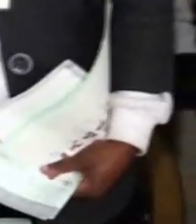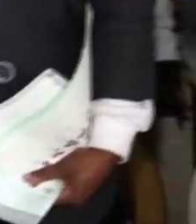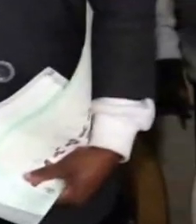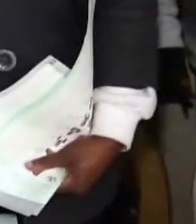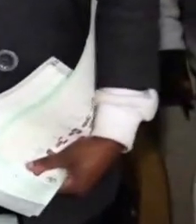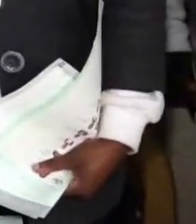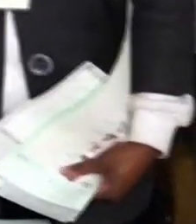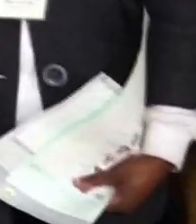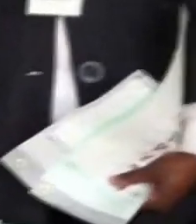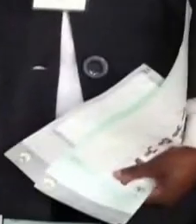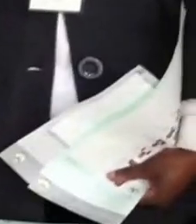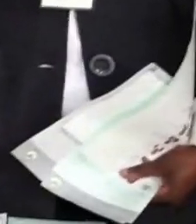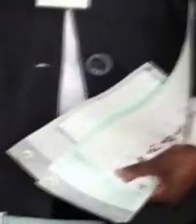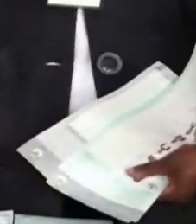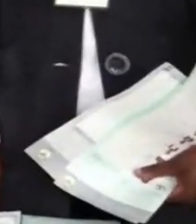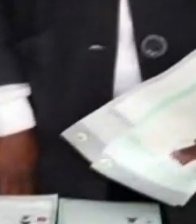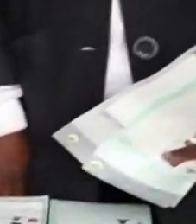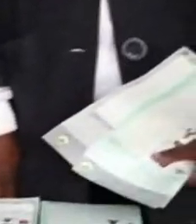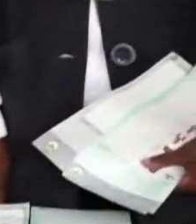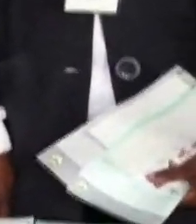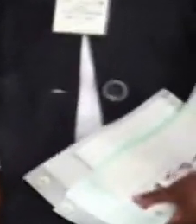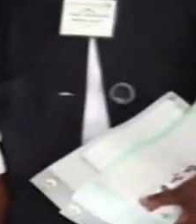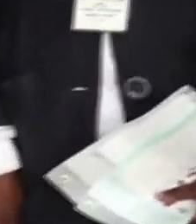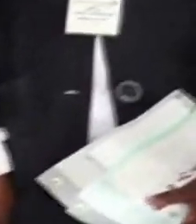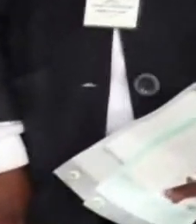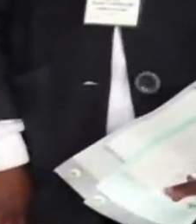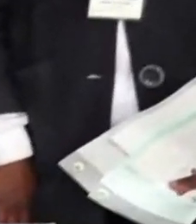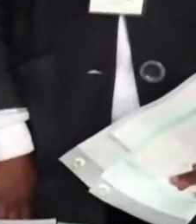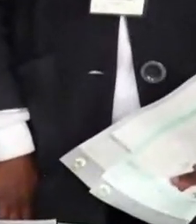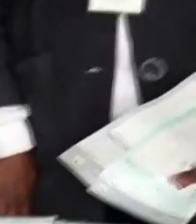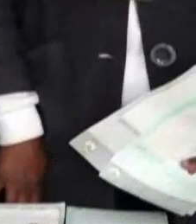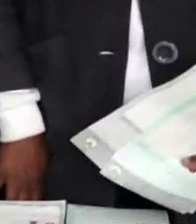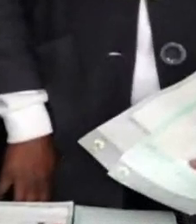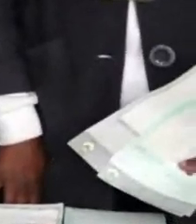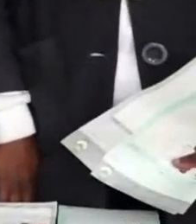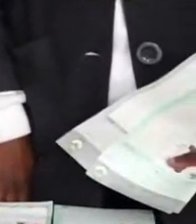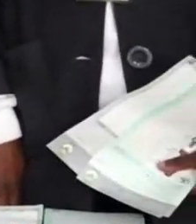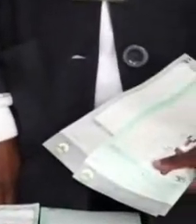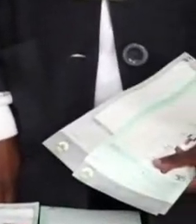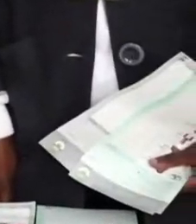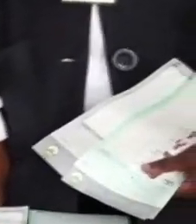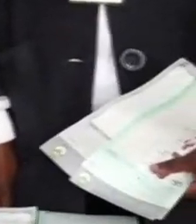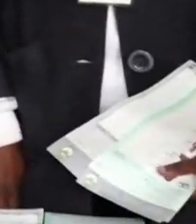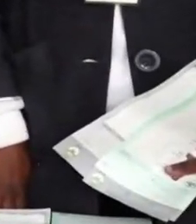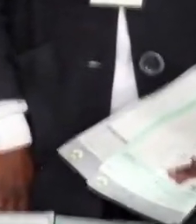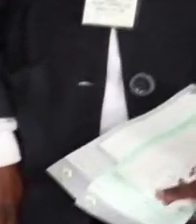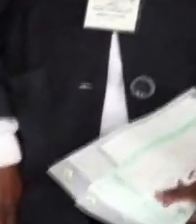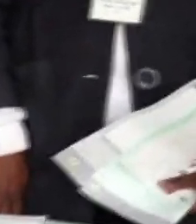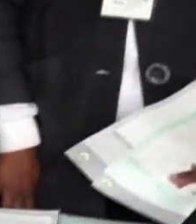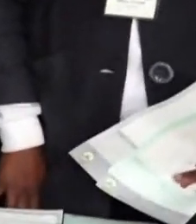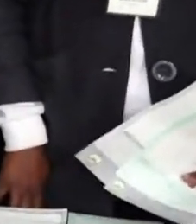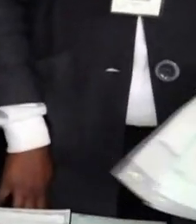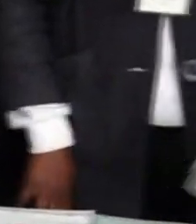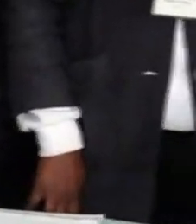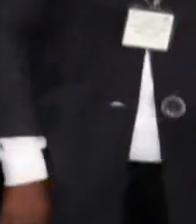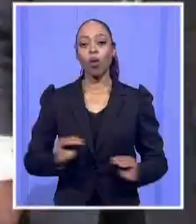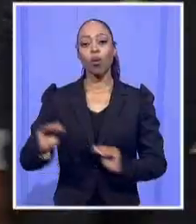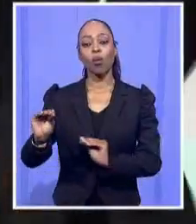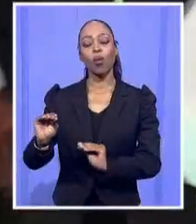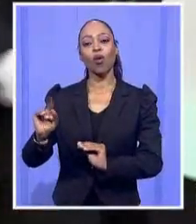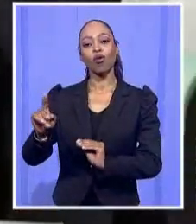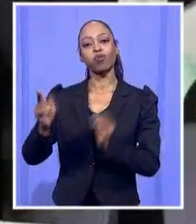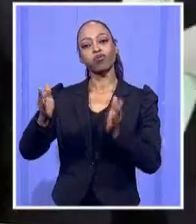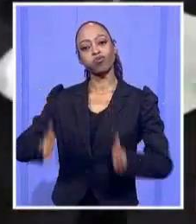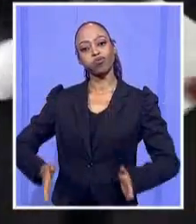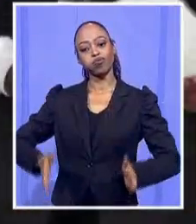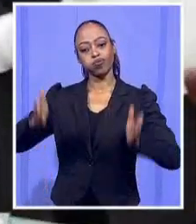will take a walk round, picking the 6 ballot papers, and he will move into the polling booth where he will be